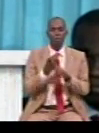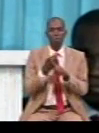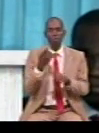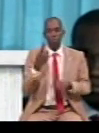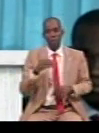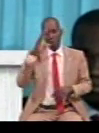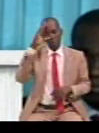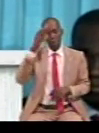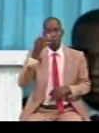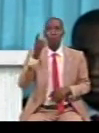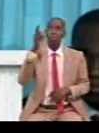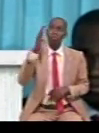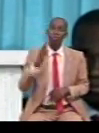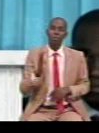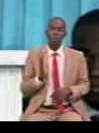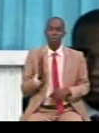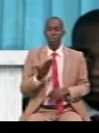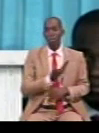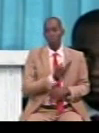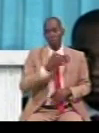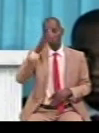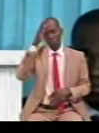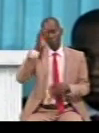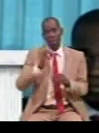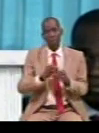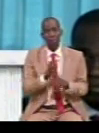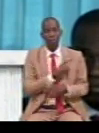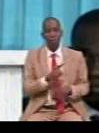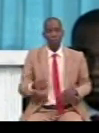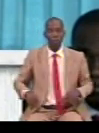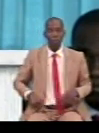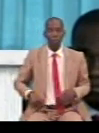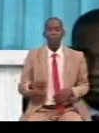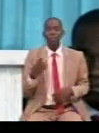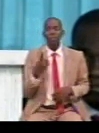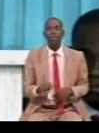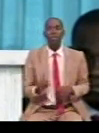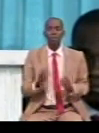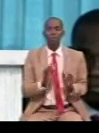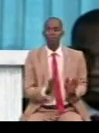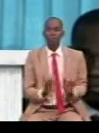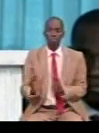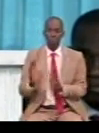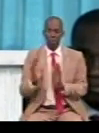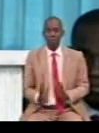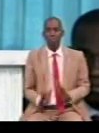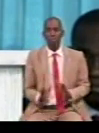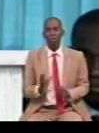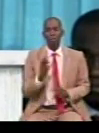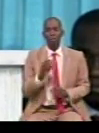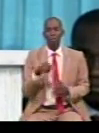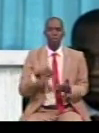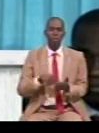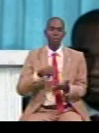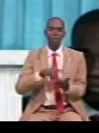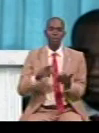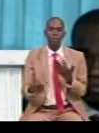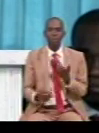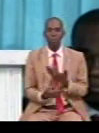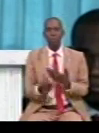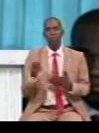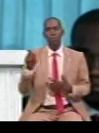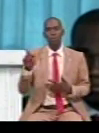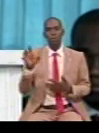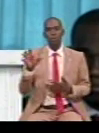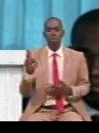God, our Father in the Lord, the convener of the GCK. And he's been